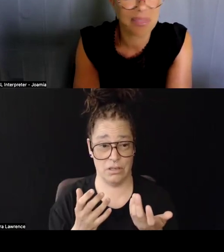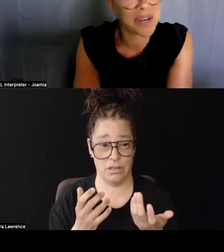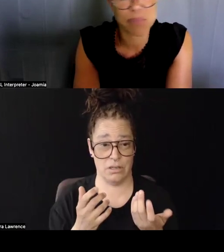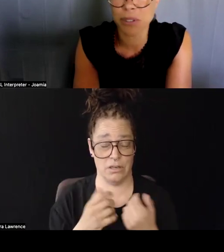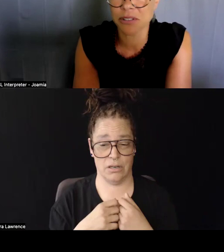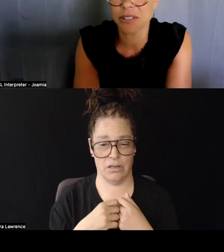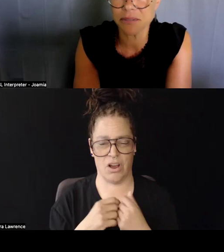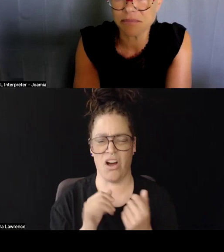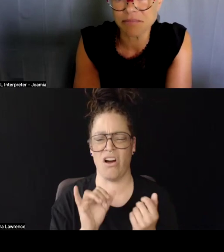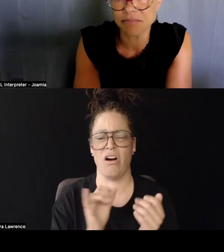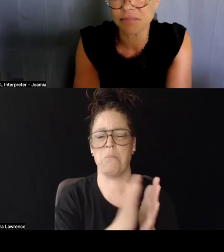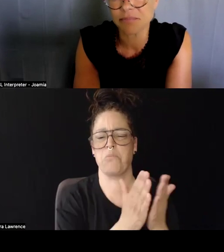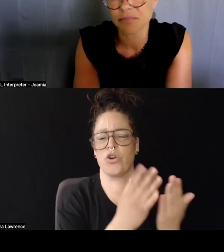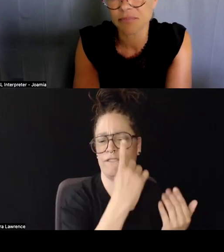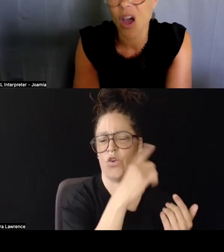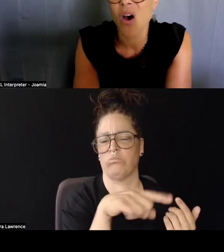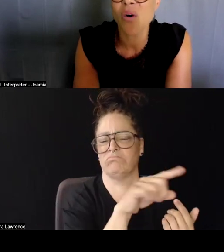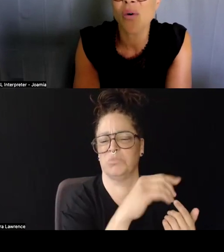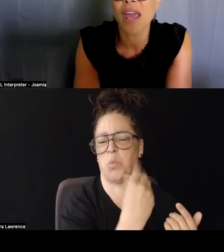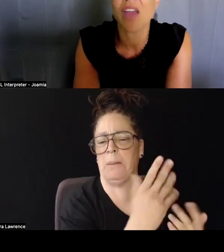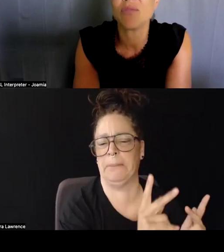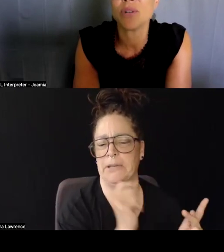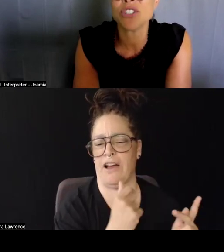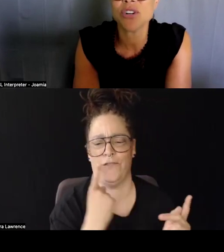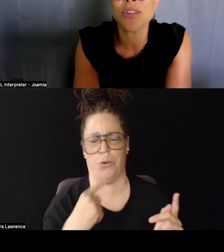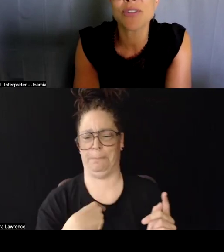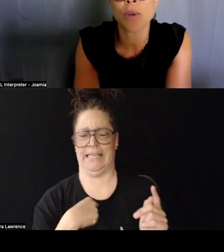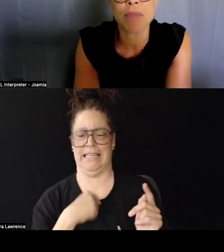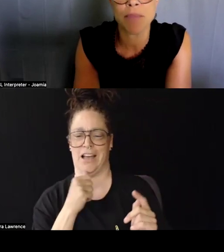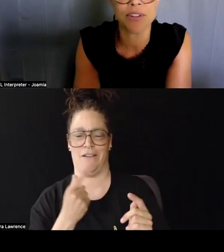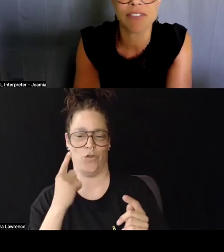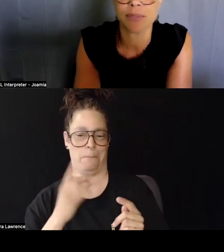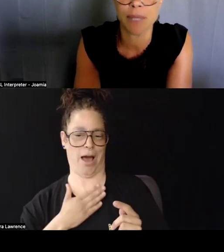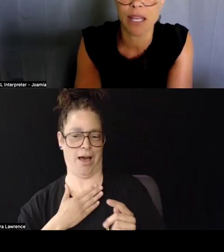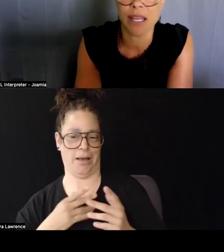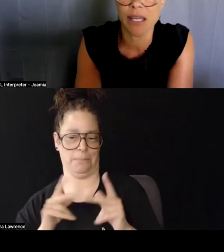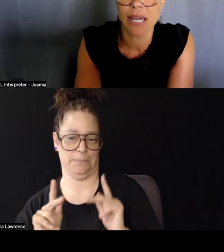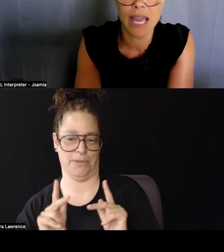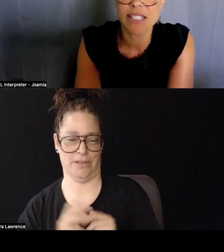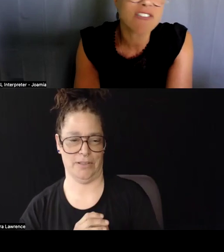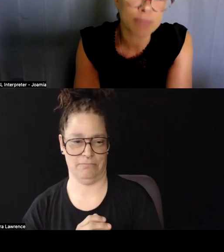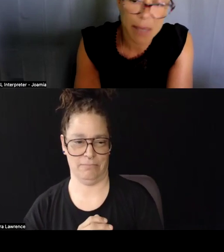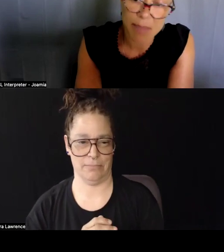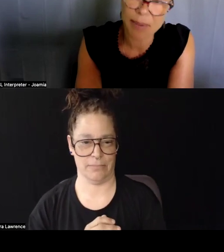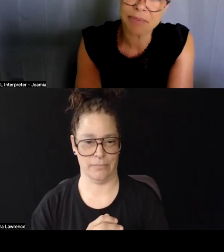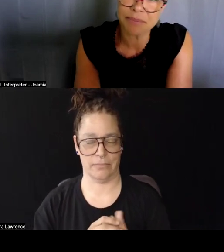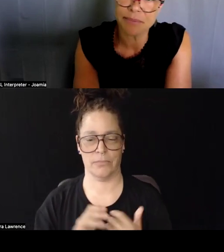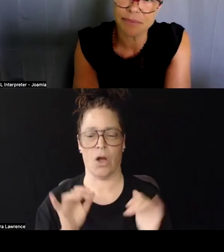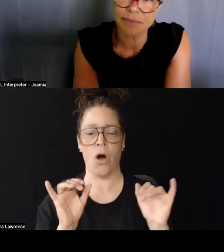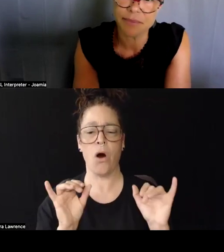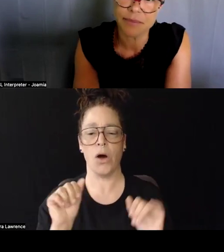I'm not that important. Oh, okay. Books are only for white people, not for me. It's not for my